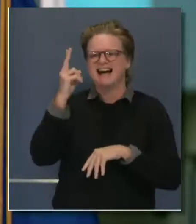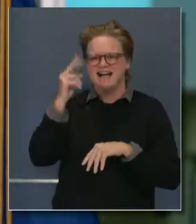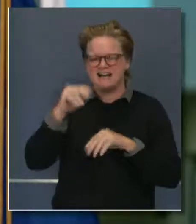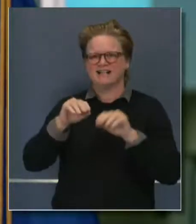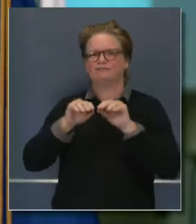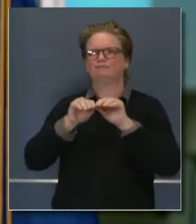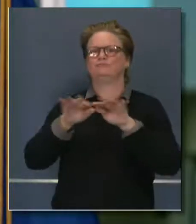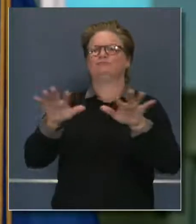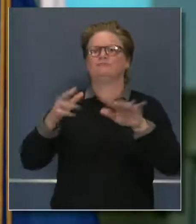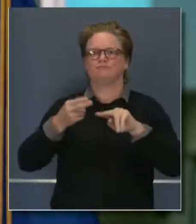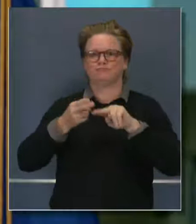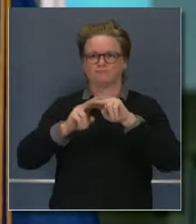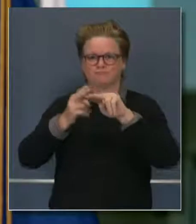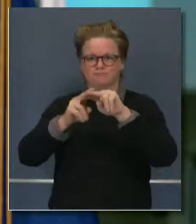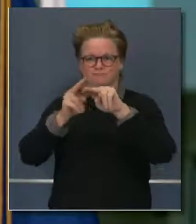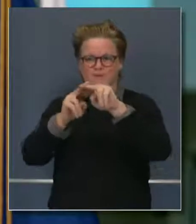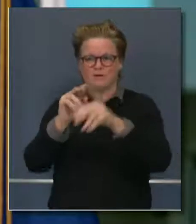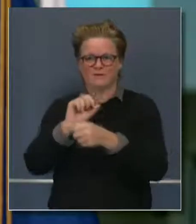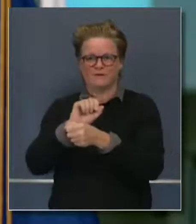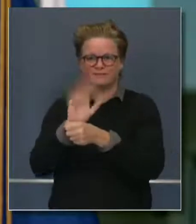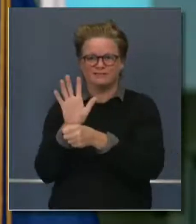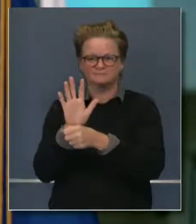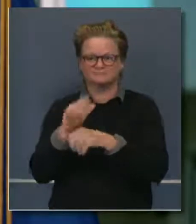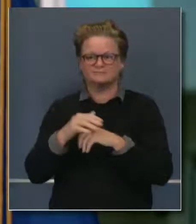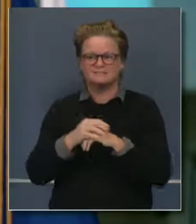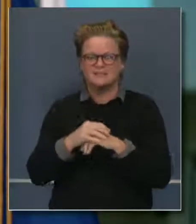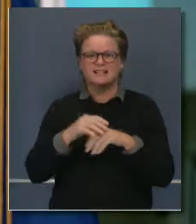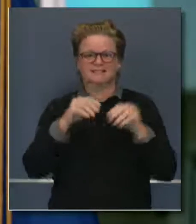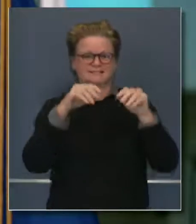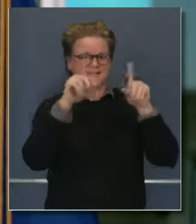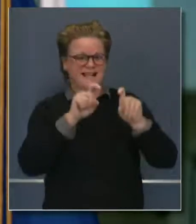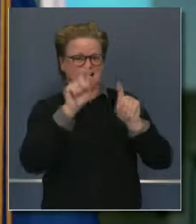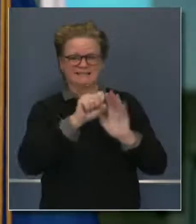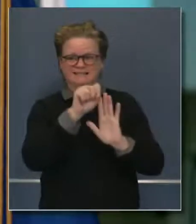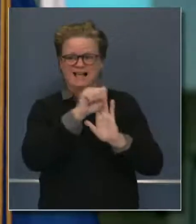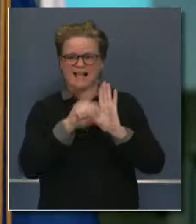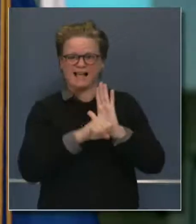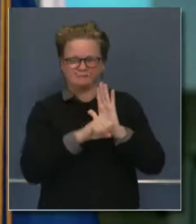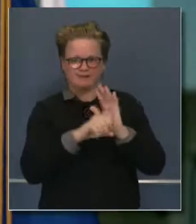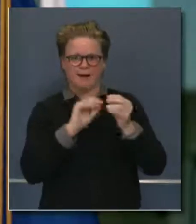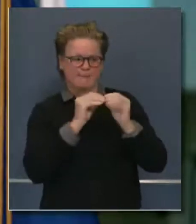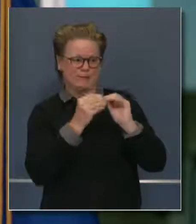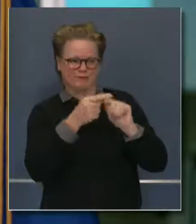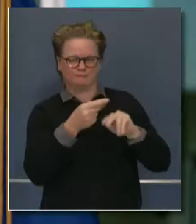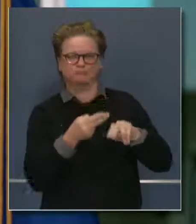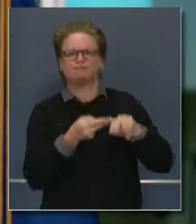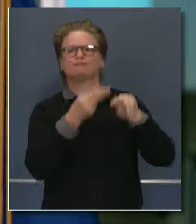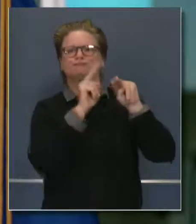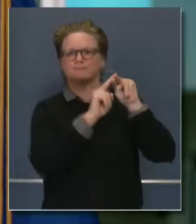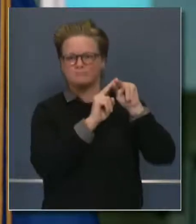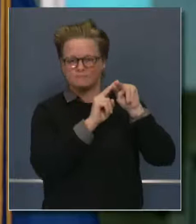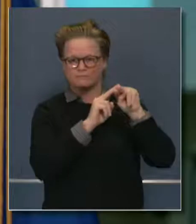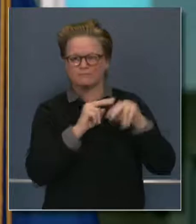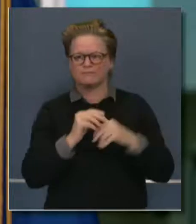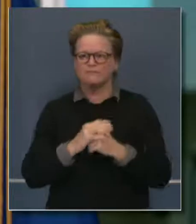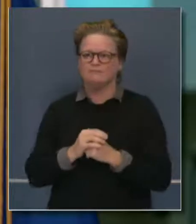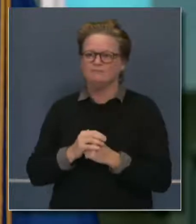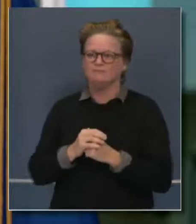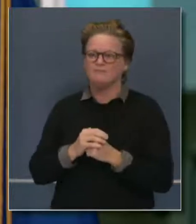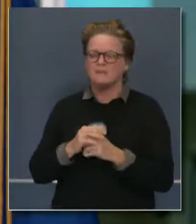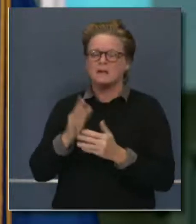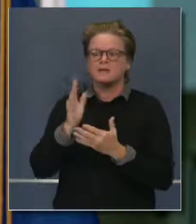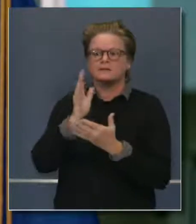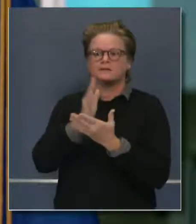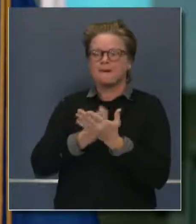with transmission and positivity rates that put them in some cases in the high teens, 20, 30, some